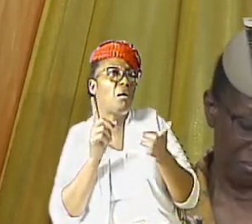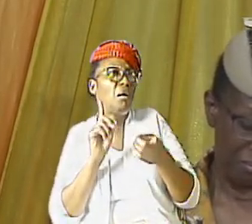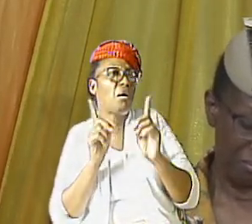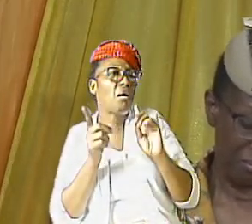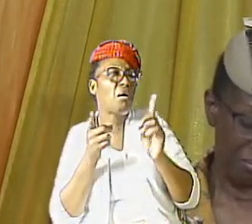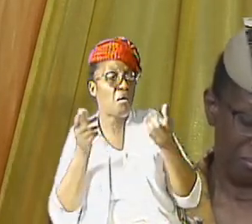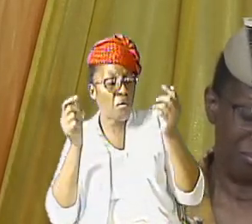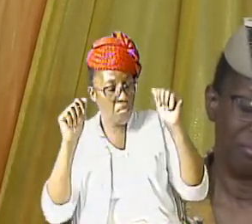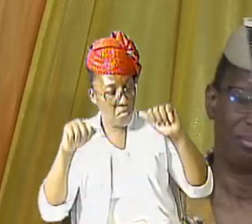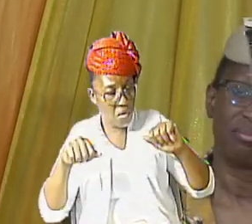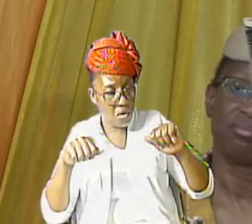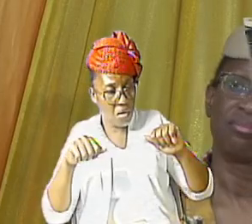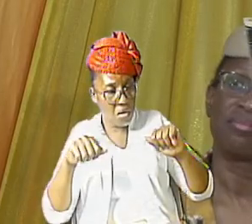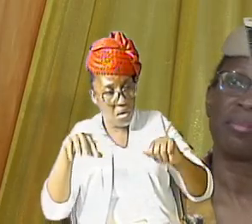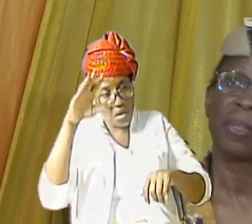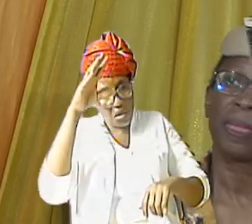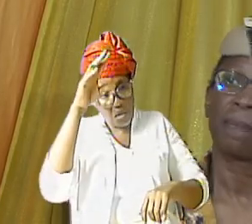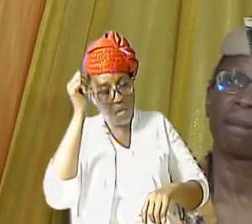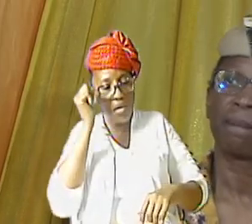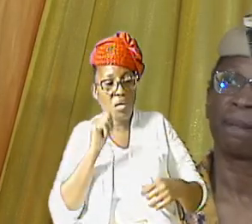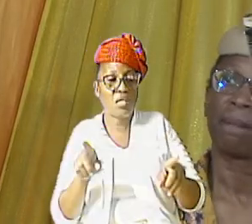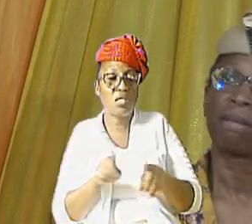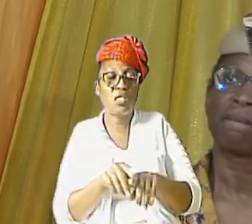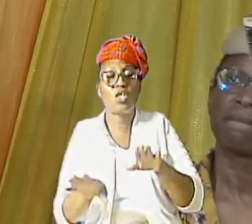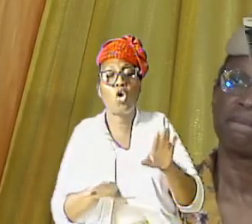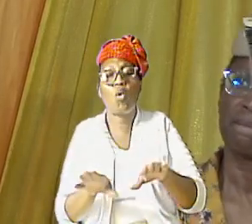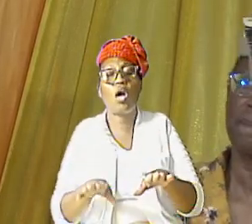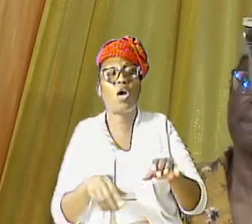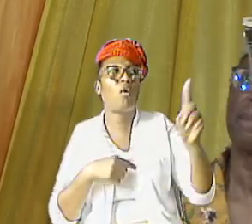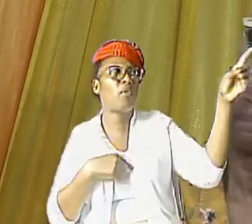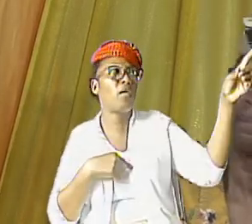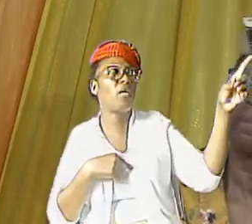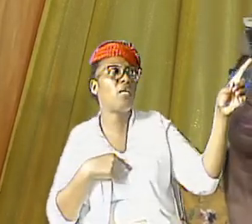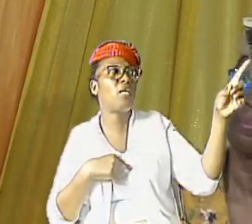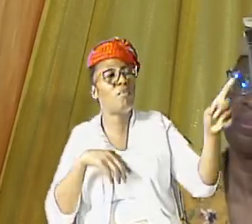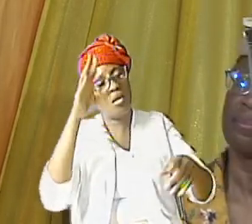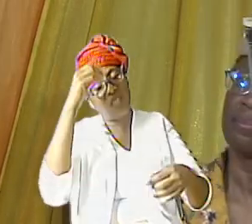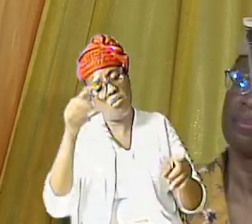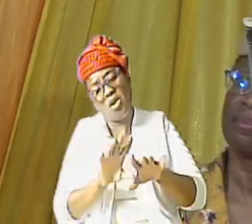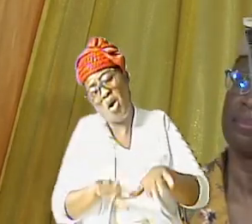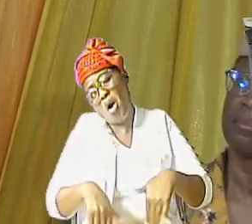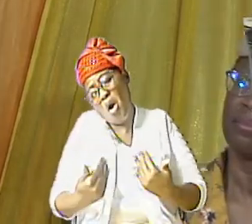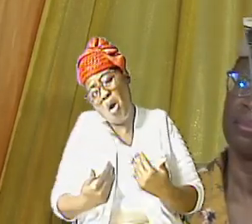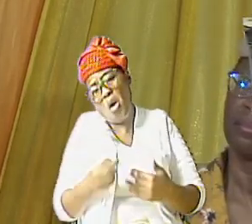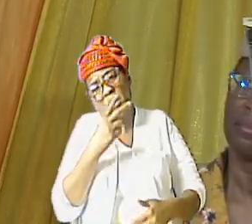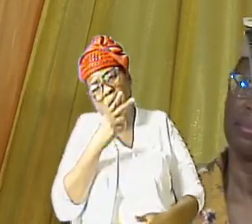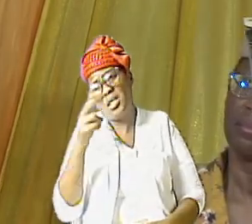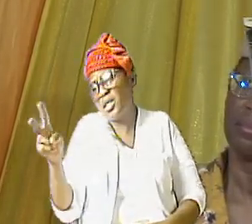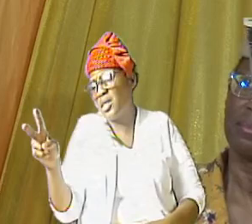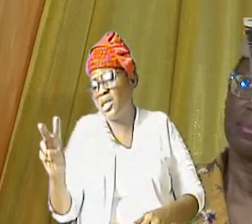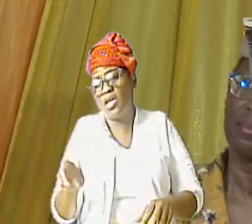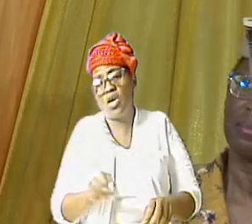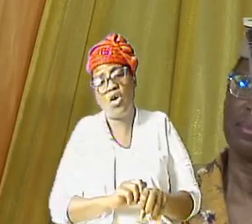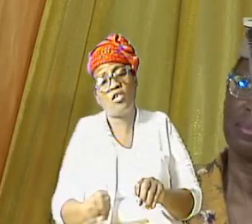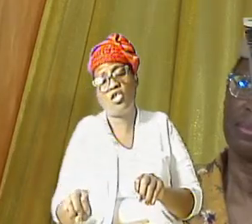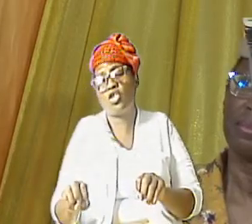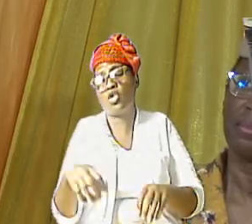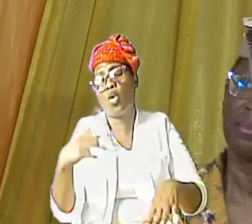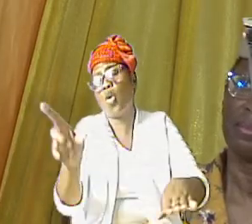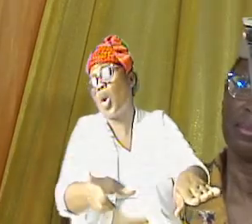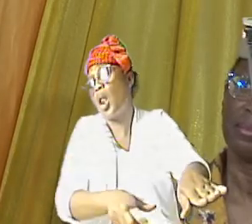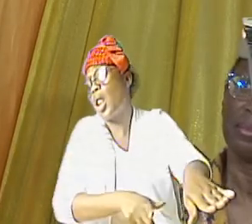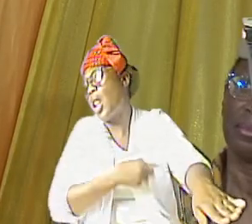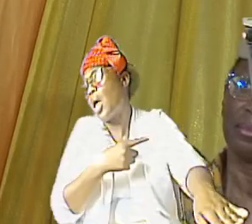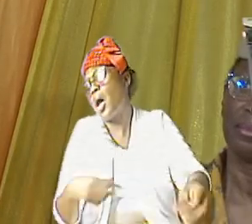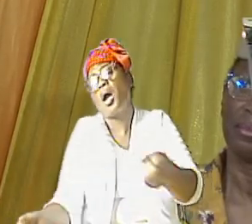from nowhere. The sister walked up to me and hugged me. I said, my brother, I'm not see you all long. Remember, I tell you, I don't know the sister face from nowhere, you